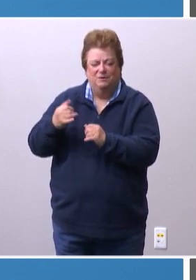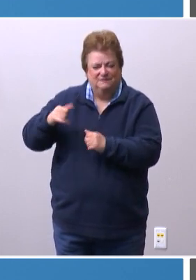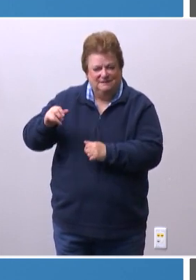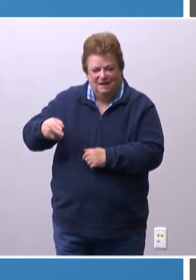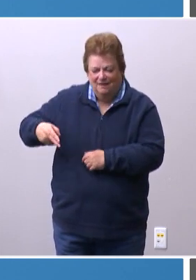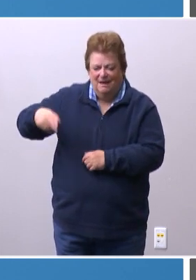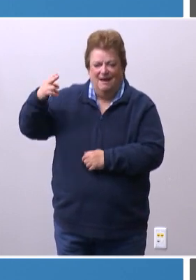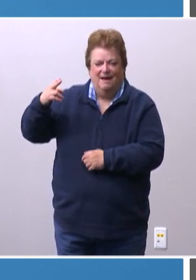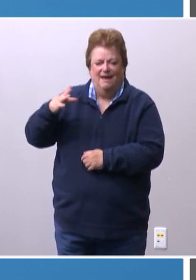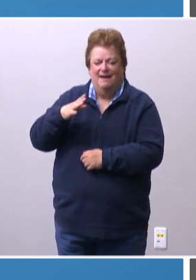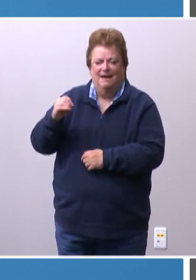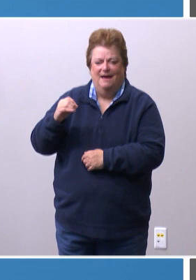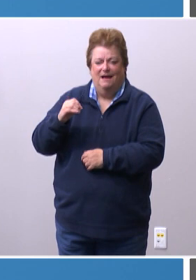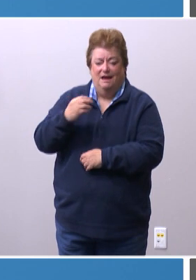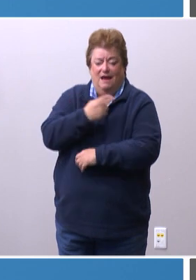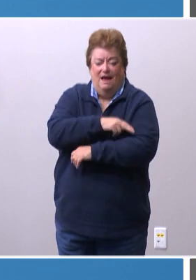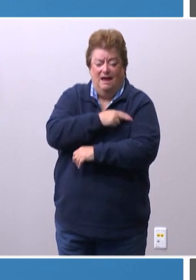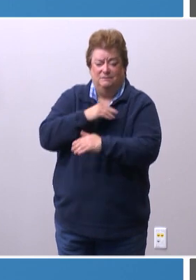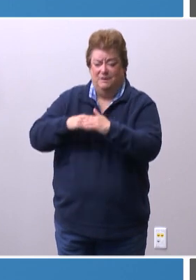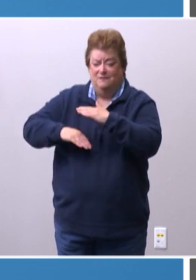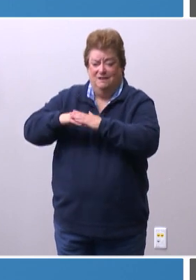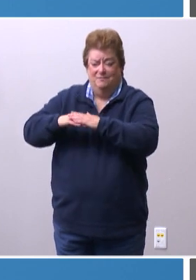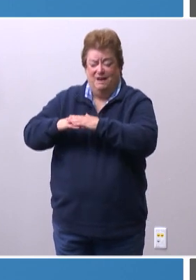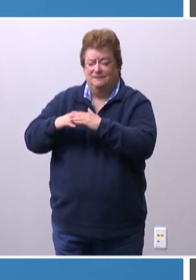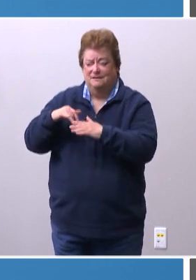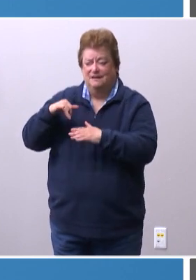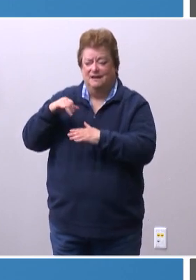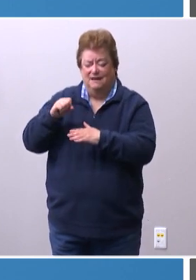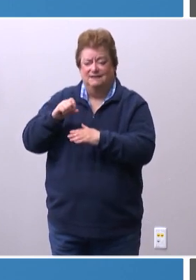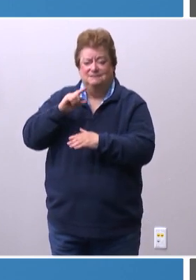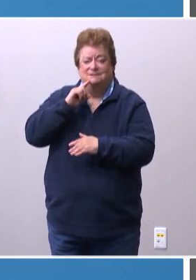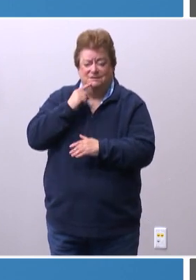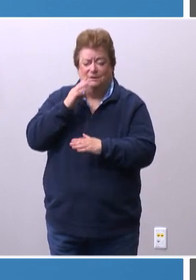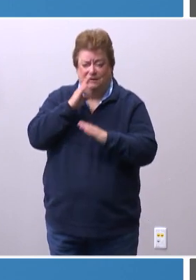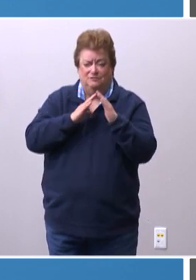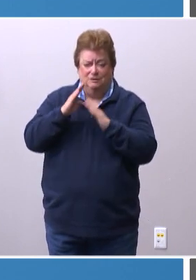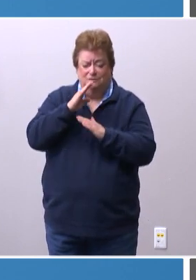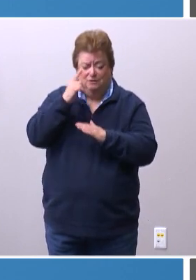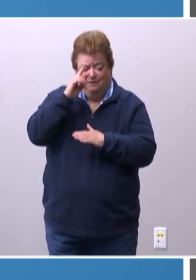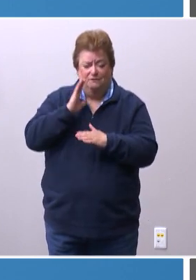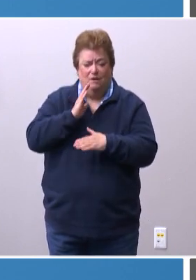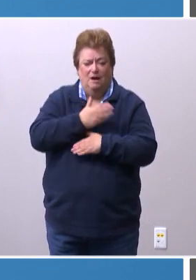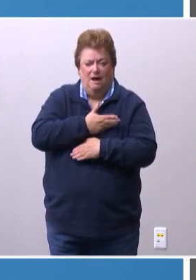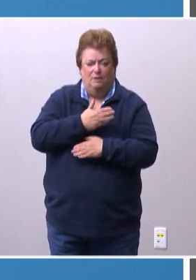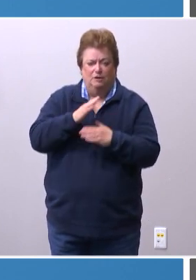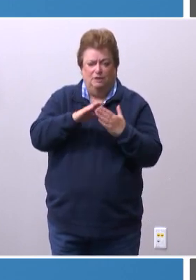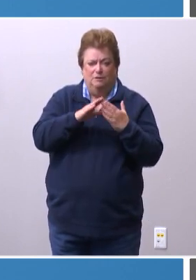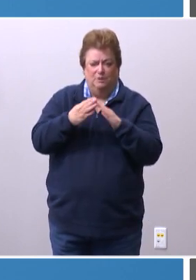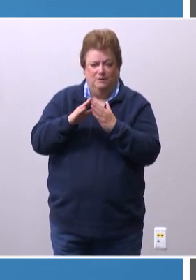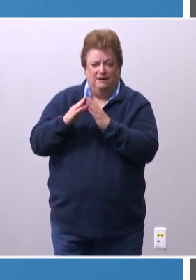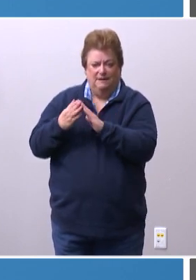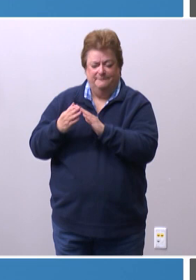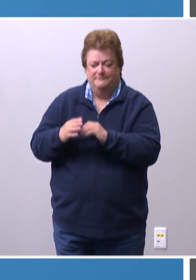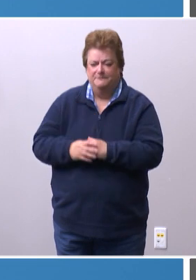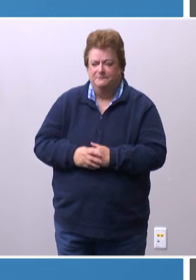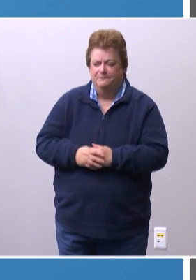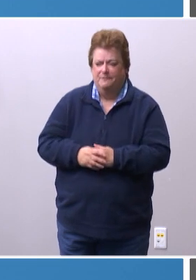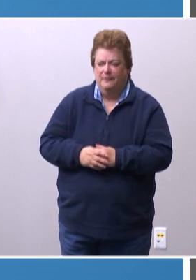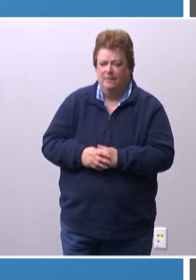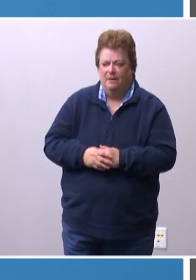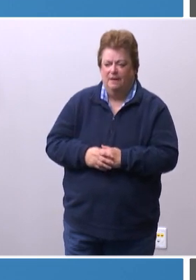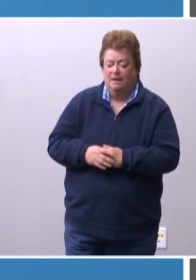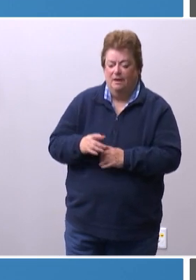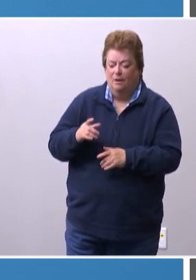hospital capacity remains a serious concern for our entire community. The case the